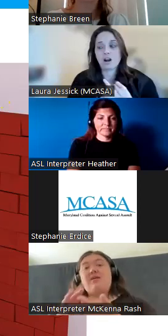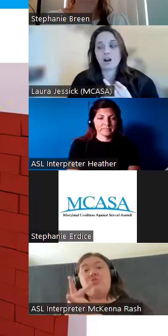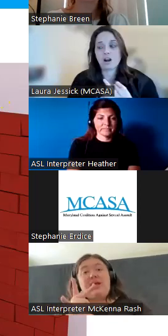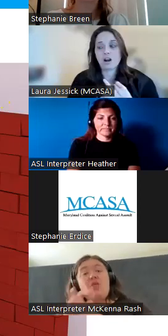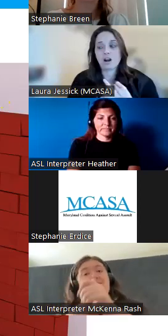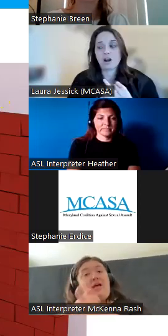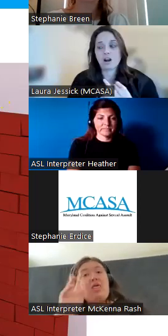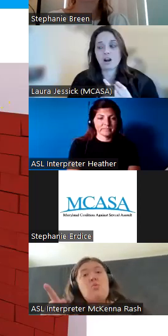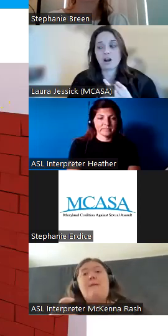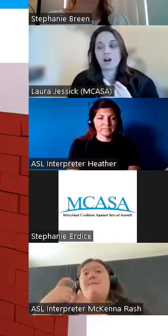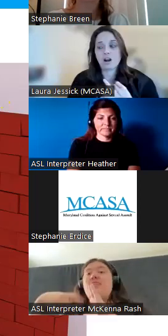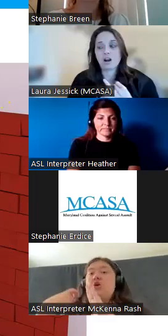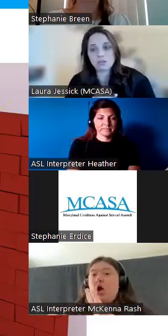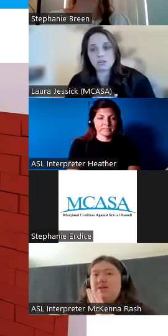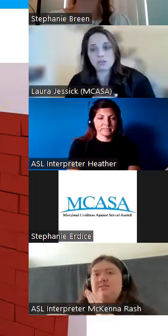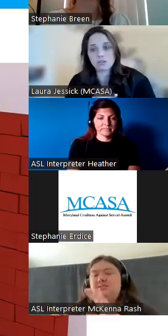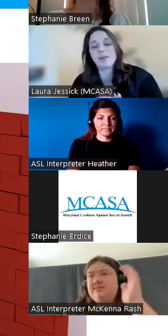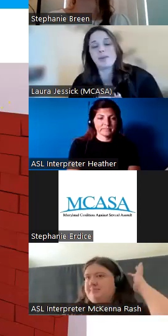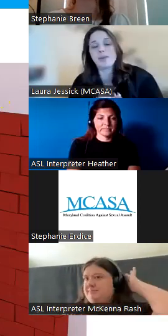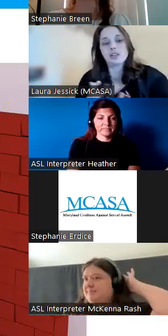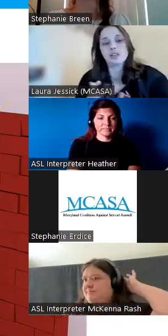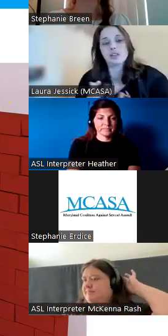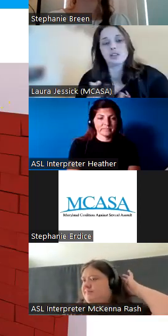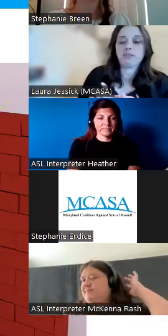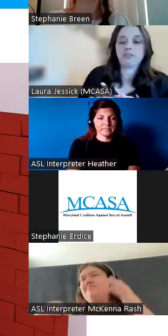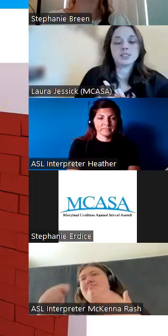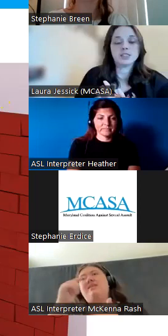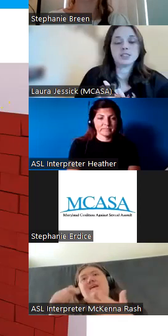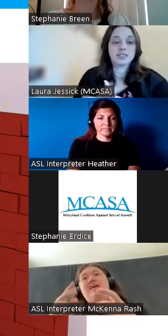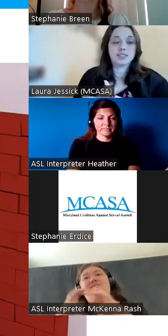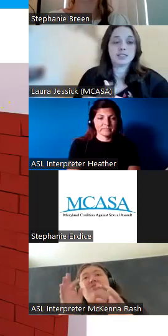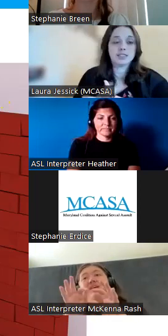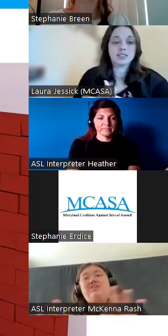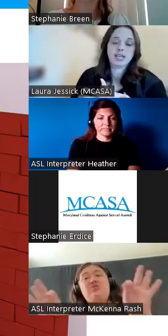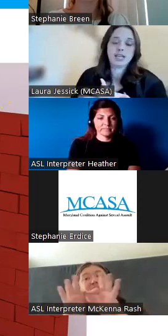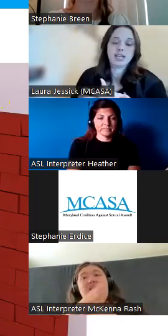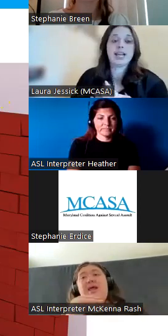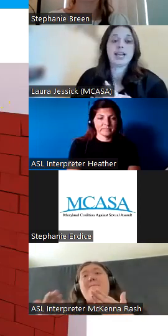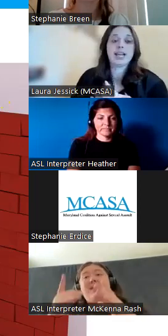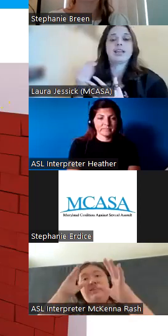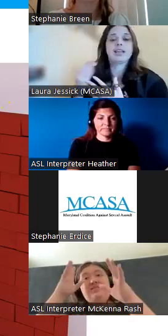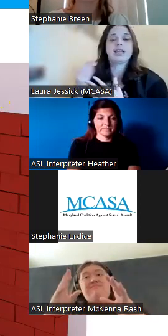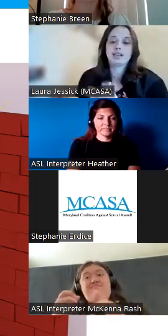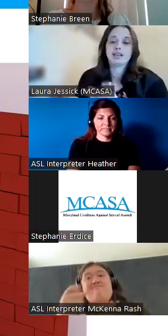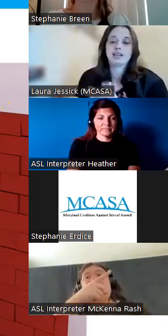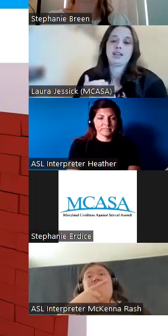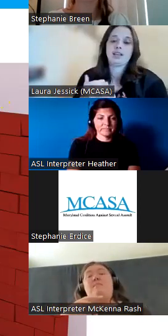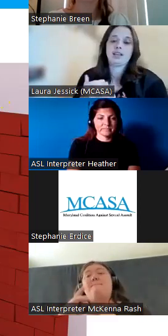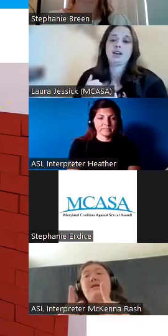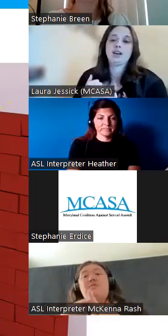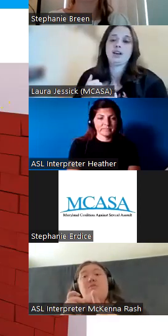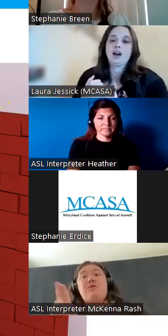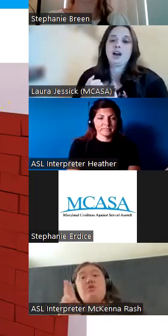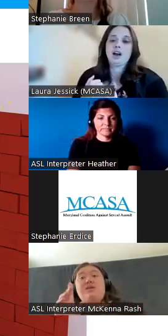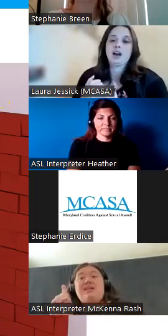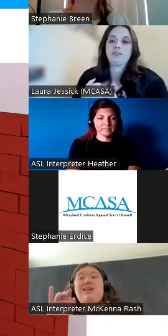the cost, etc., is very critical. And it may actually deter people from using something like a DIY